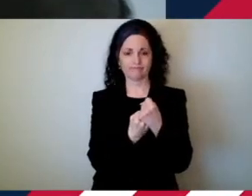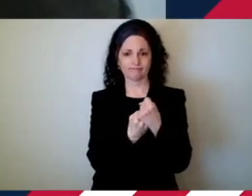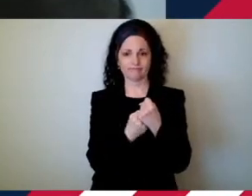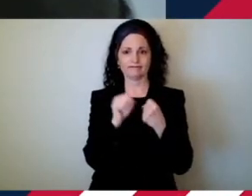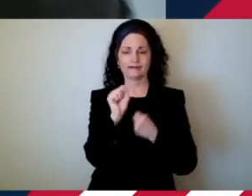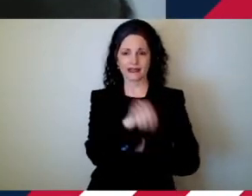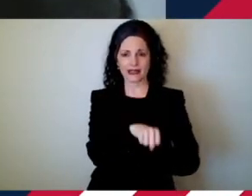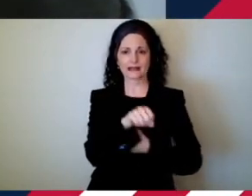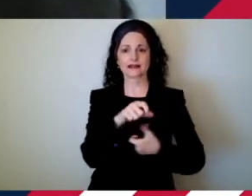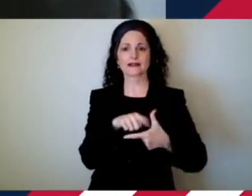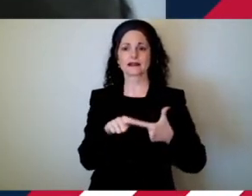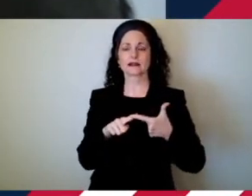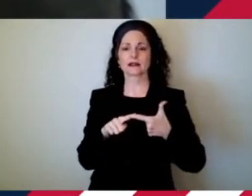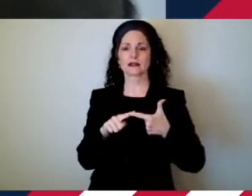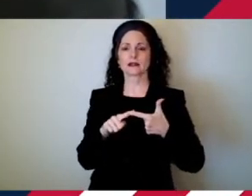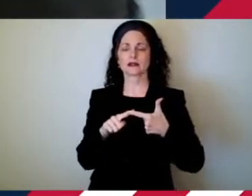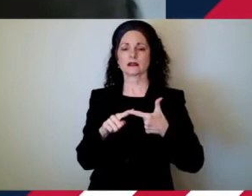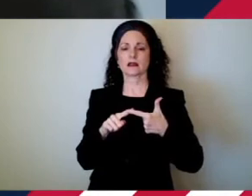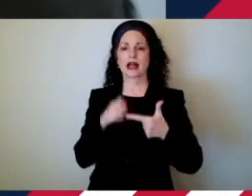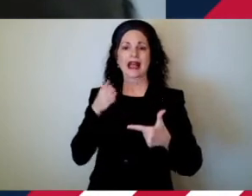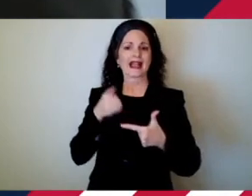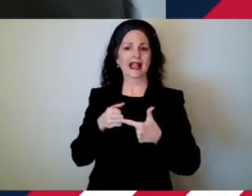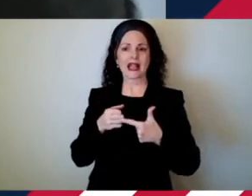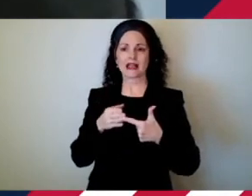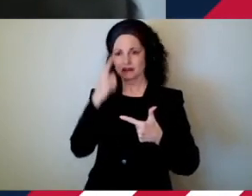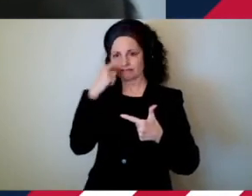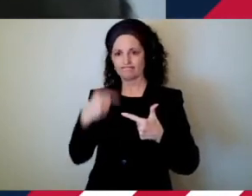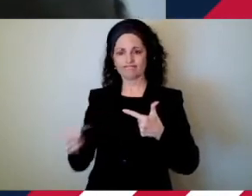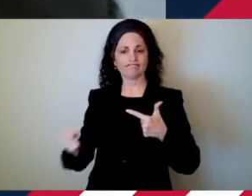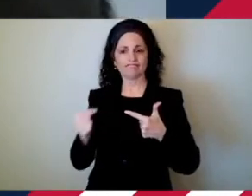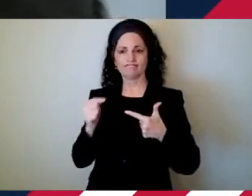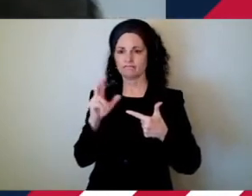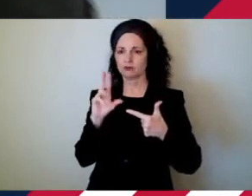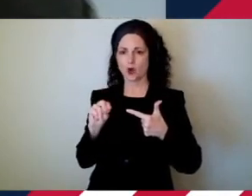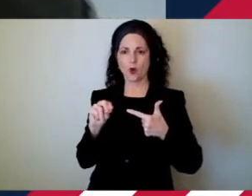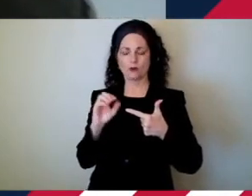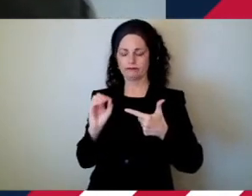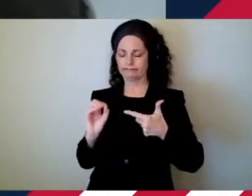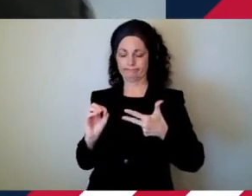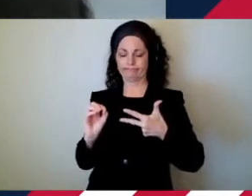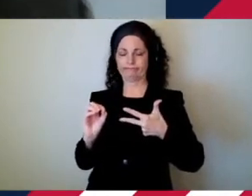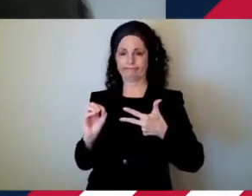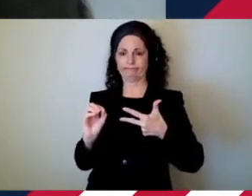0 against, and 1 abstention.